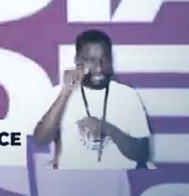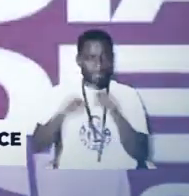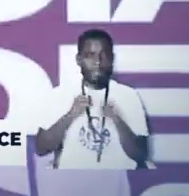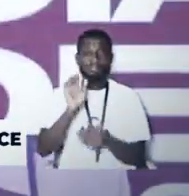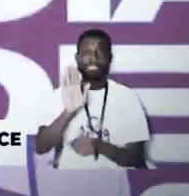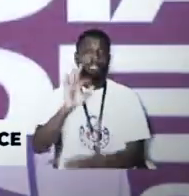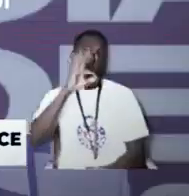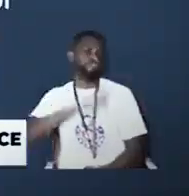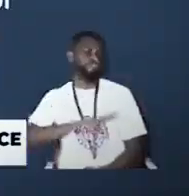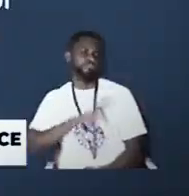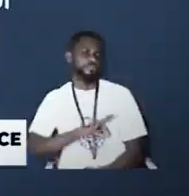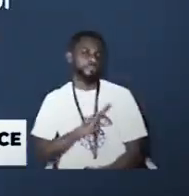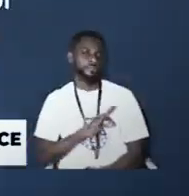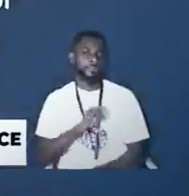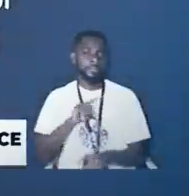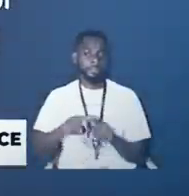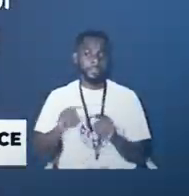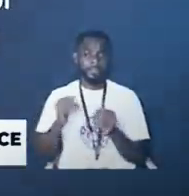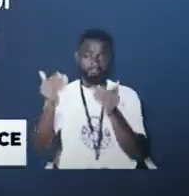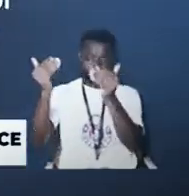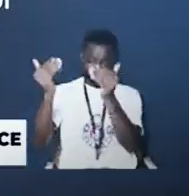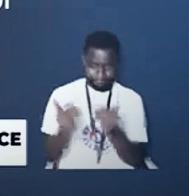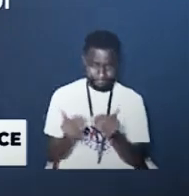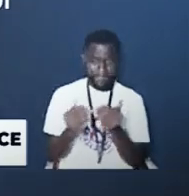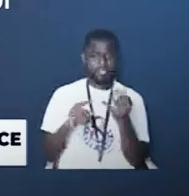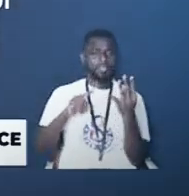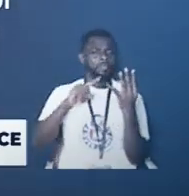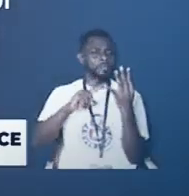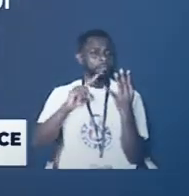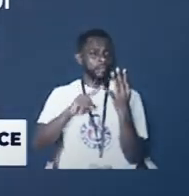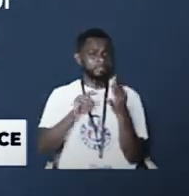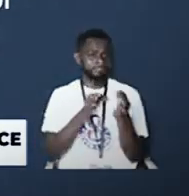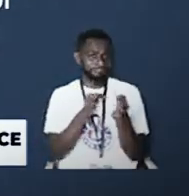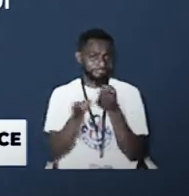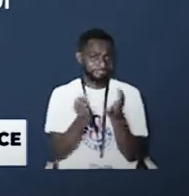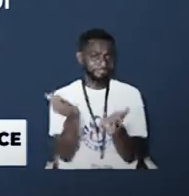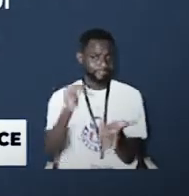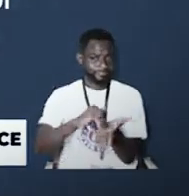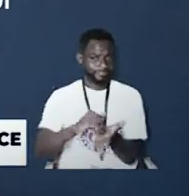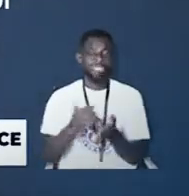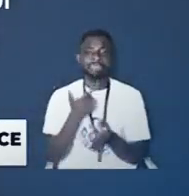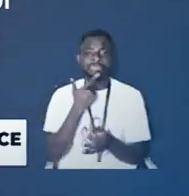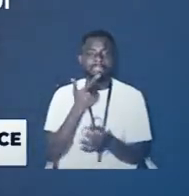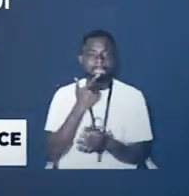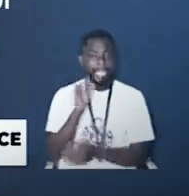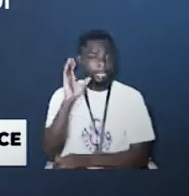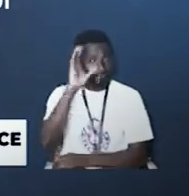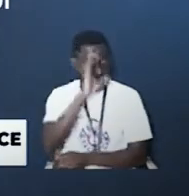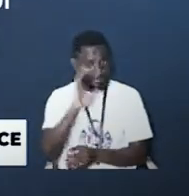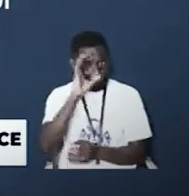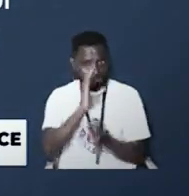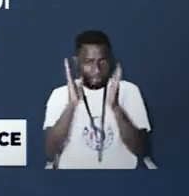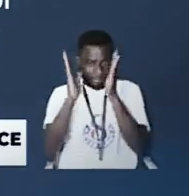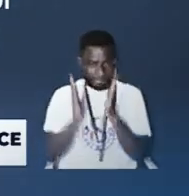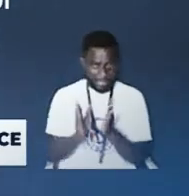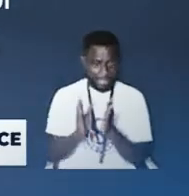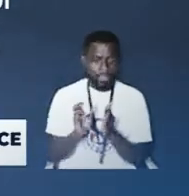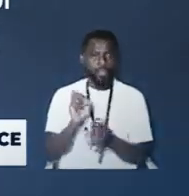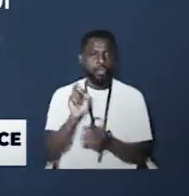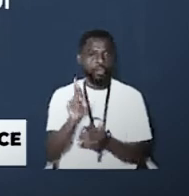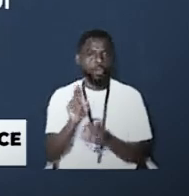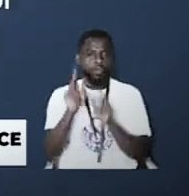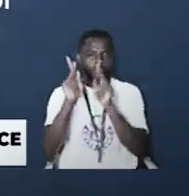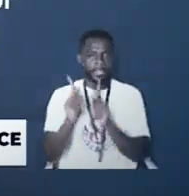profit. But let's bring that fourth definition again. A seeker or holder of